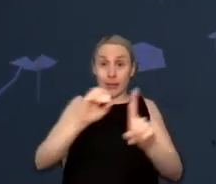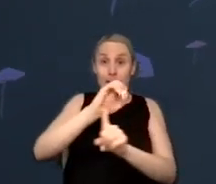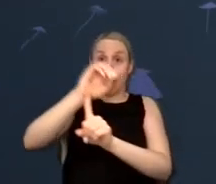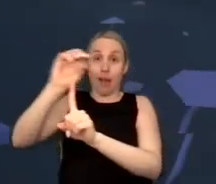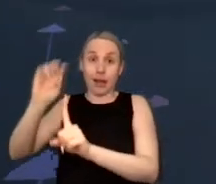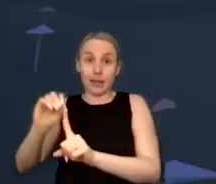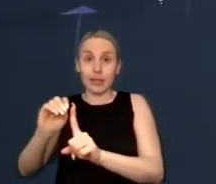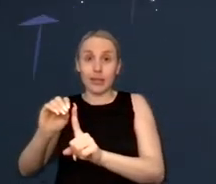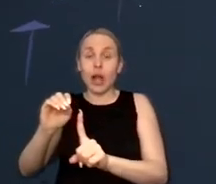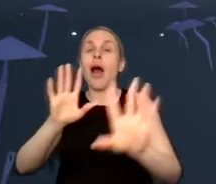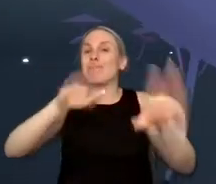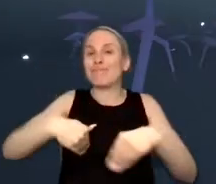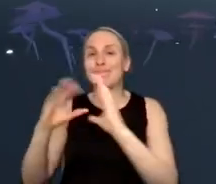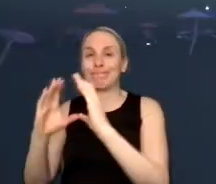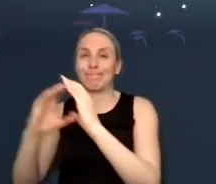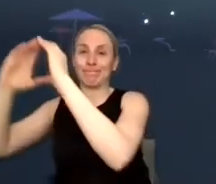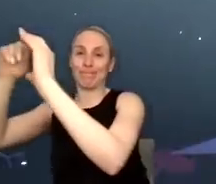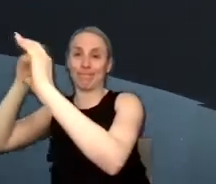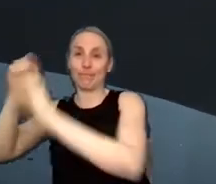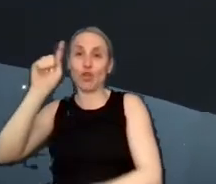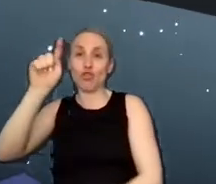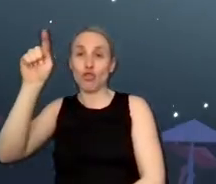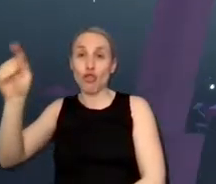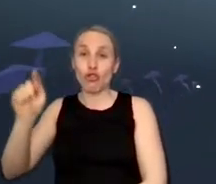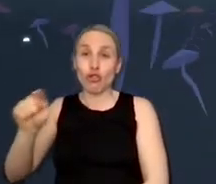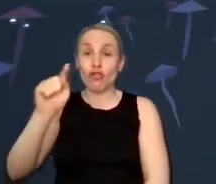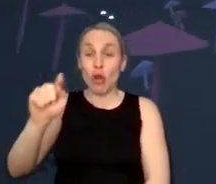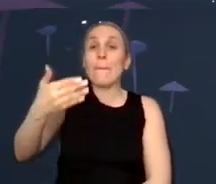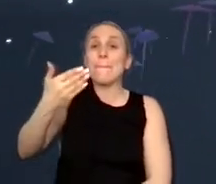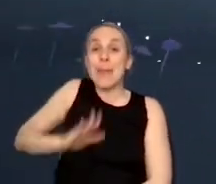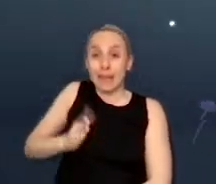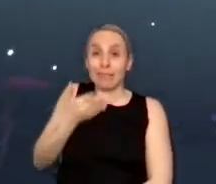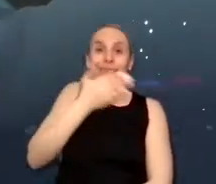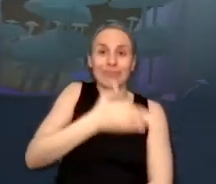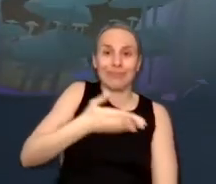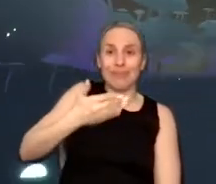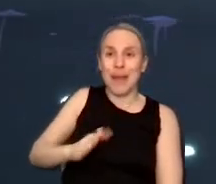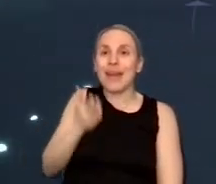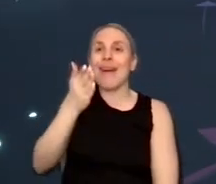are the hives that we've entered. So this purple one. We've visited 3 out of 9 hives.